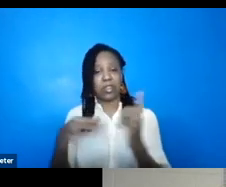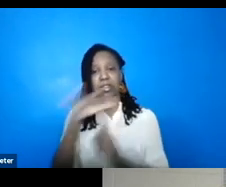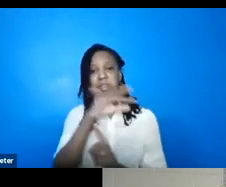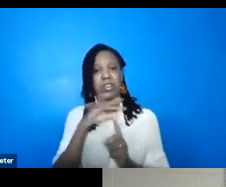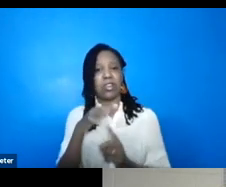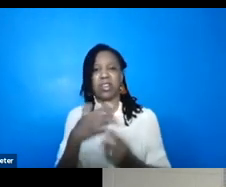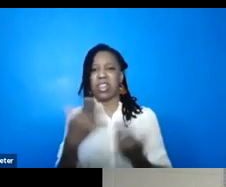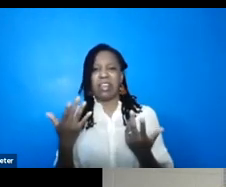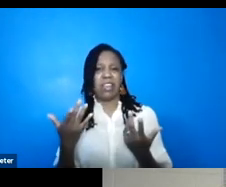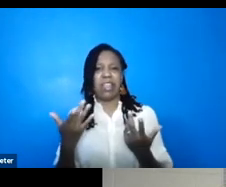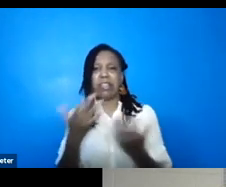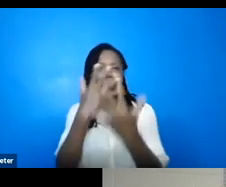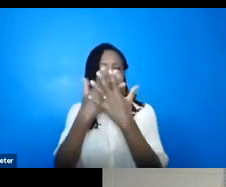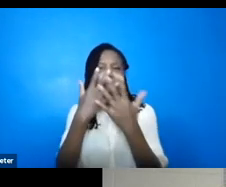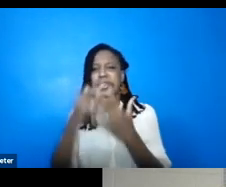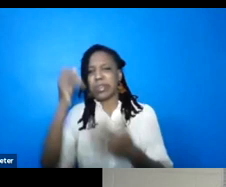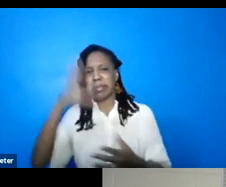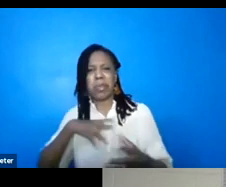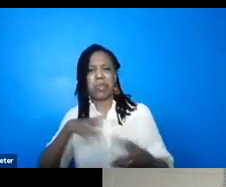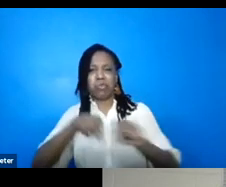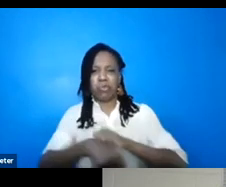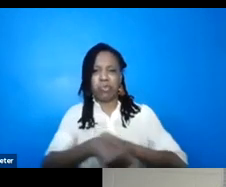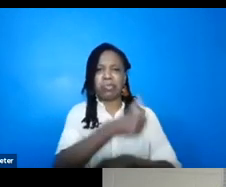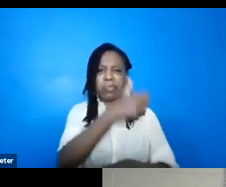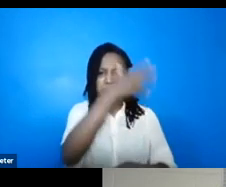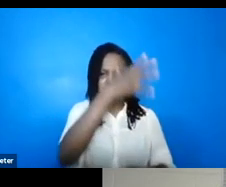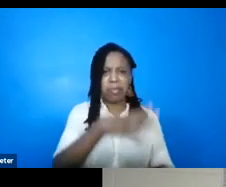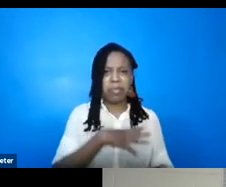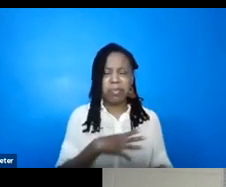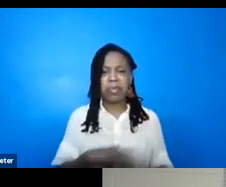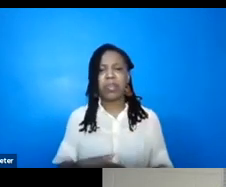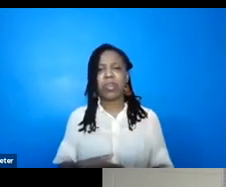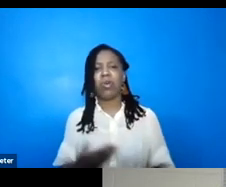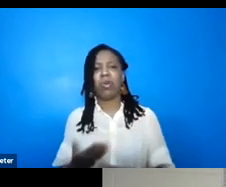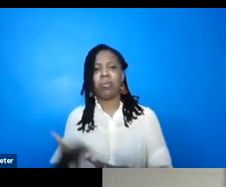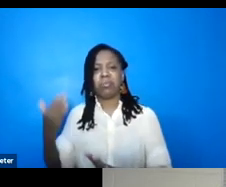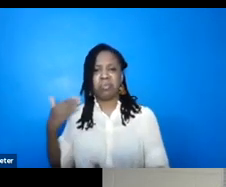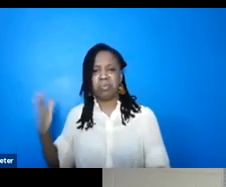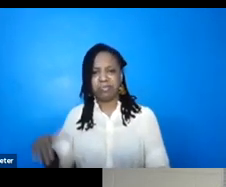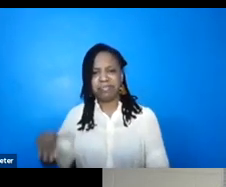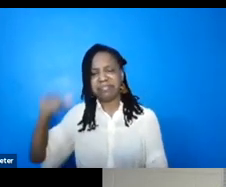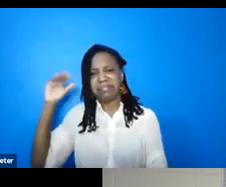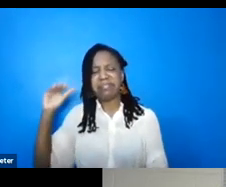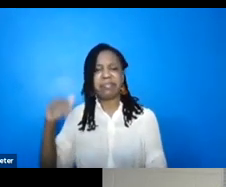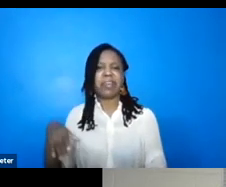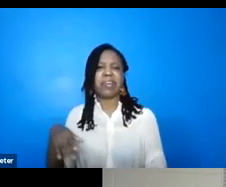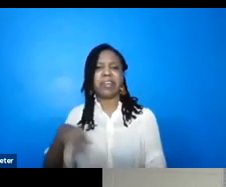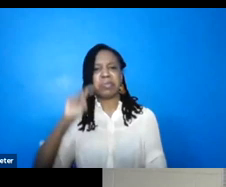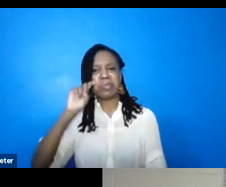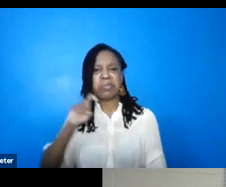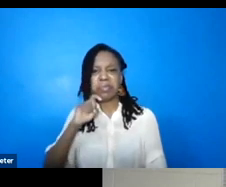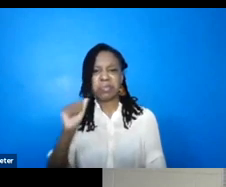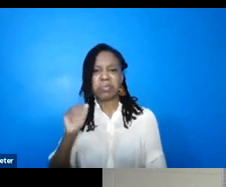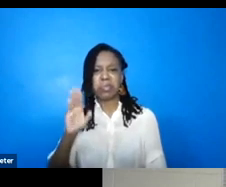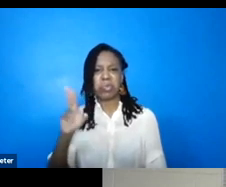prison, men who have been molested before prison, how do we help them break away from that shame that